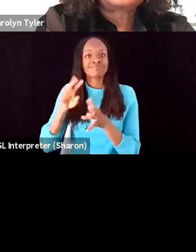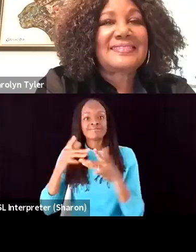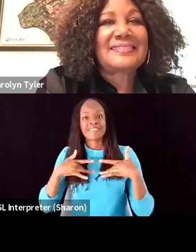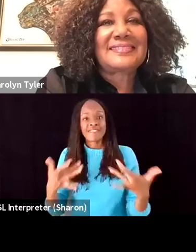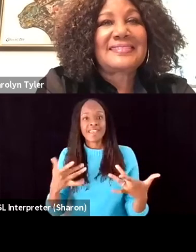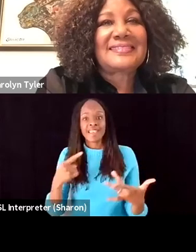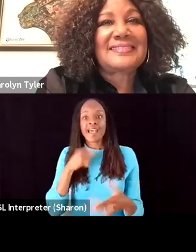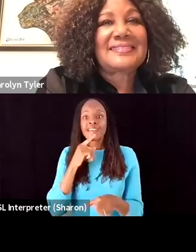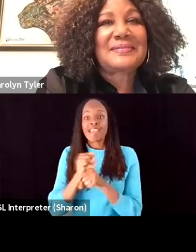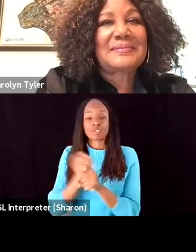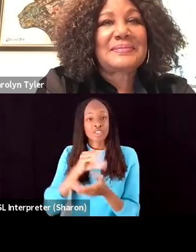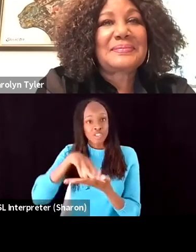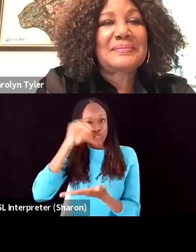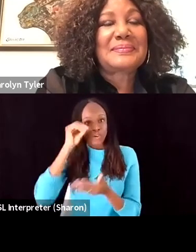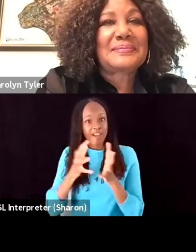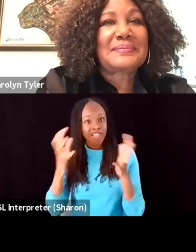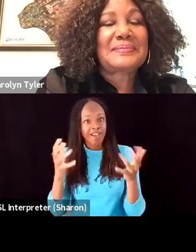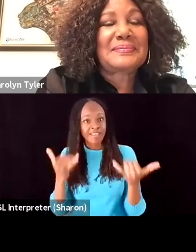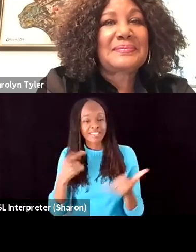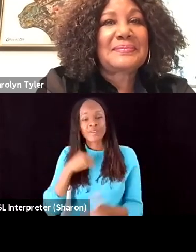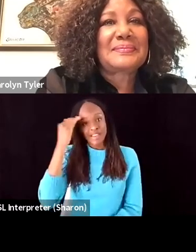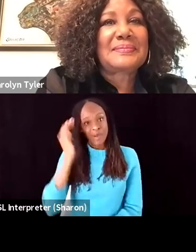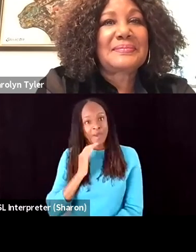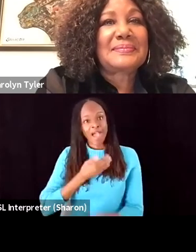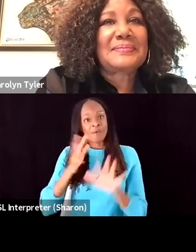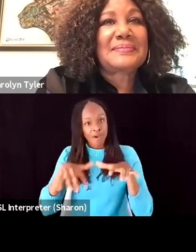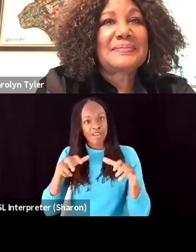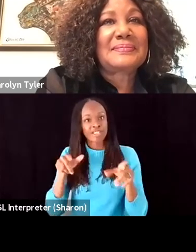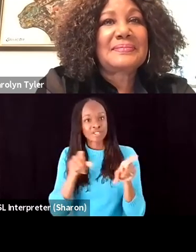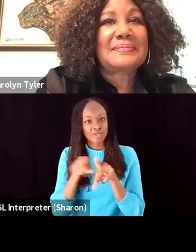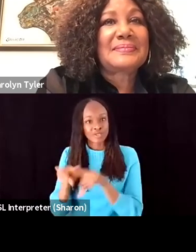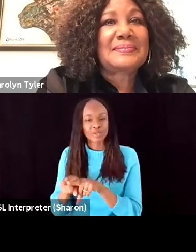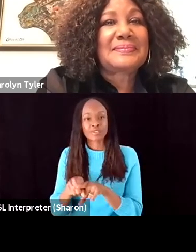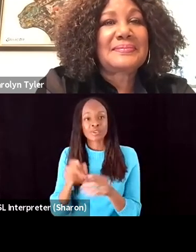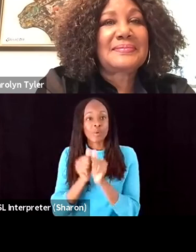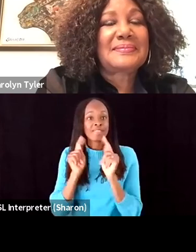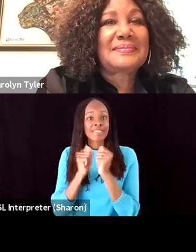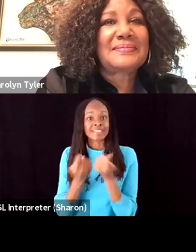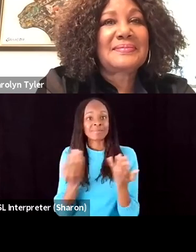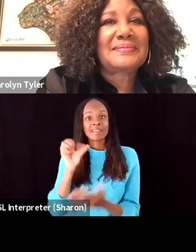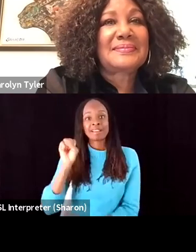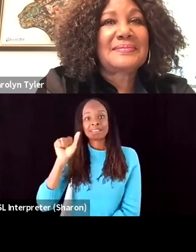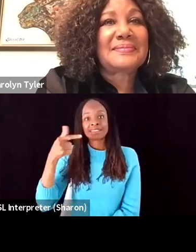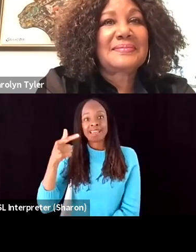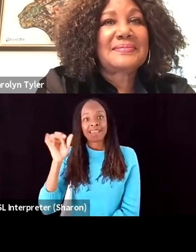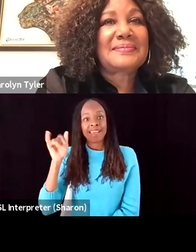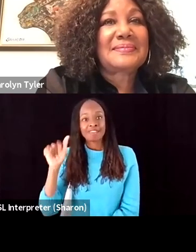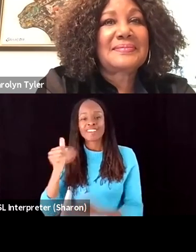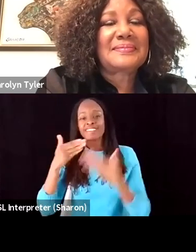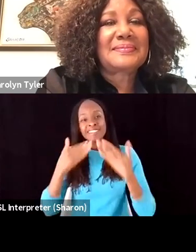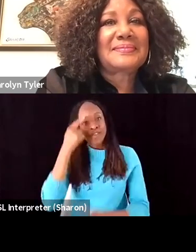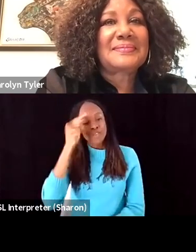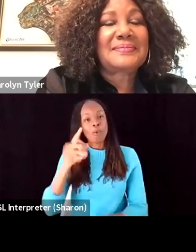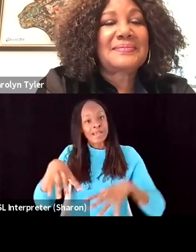I've actually learned a lot today, so I know that our audience has. On behalf of the team here at SAG-AFTRA, we want to thank you for